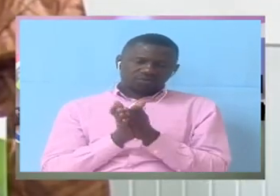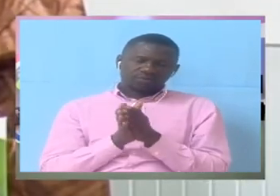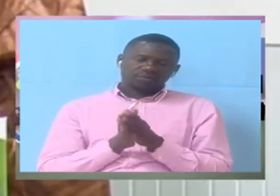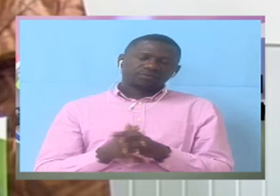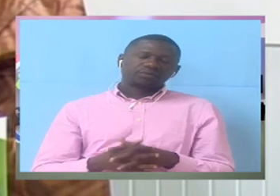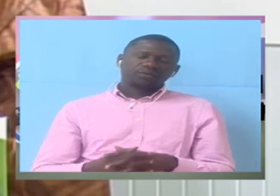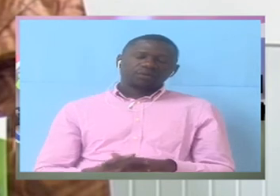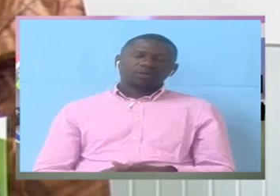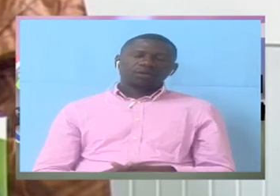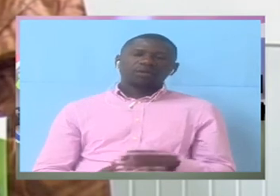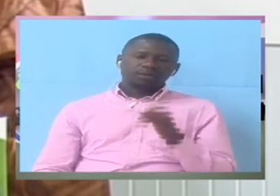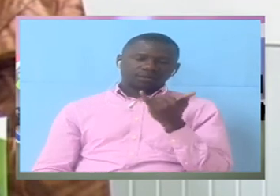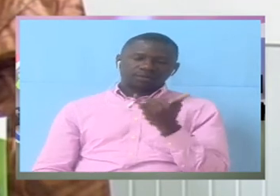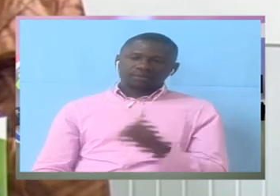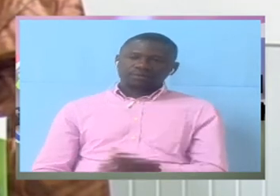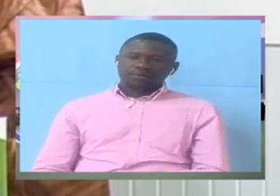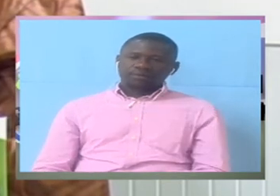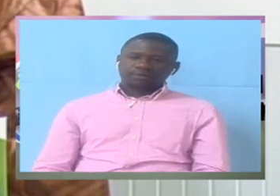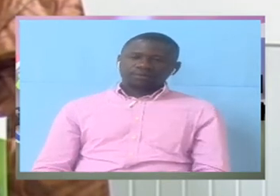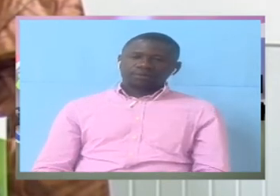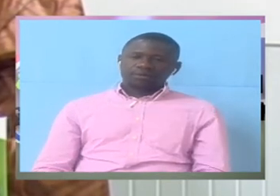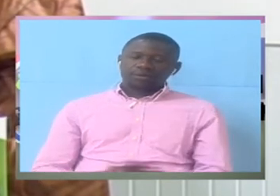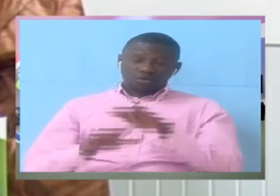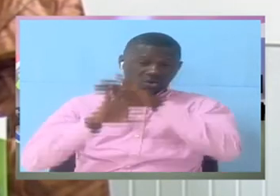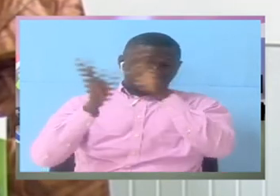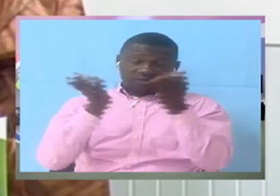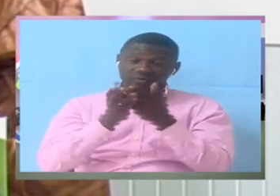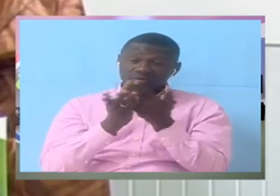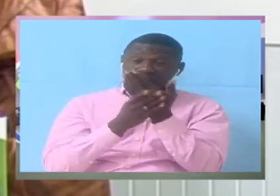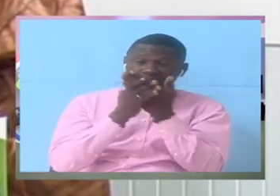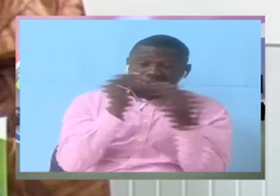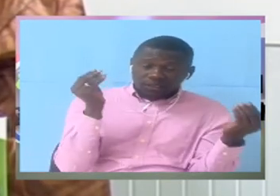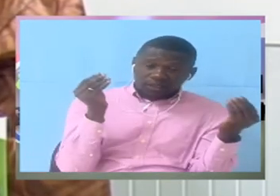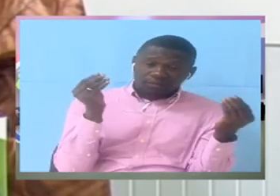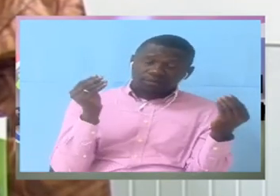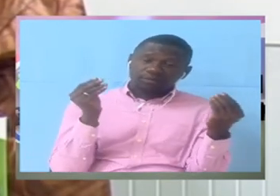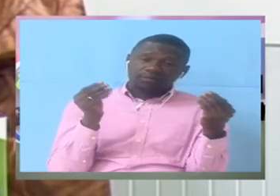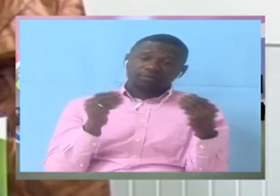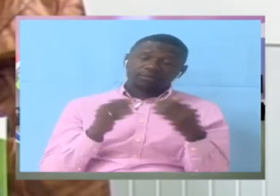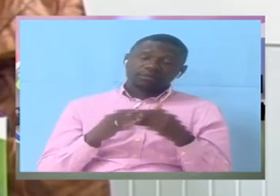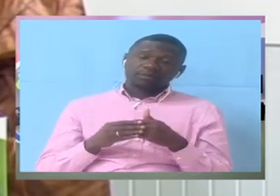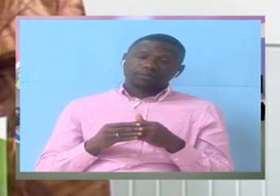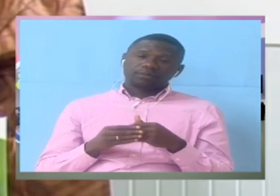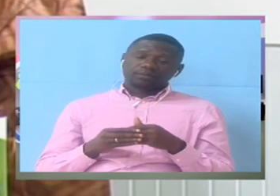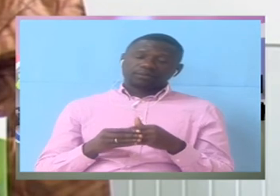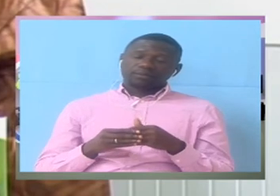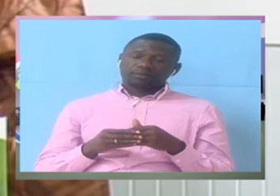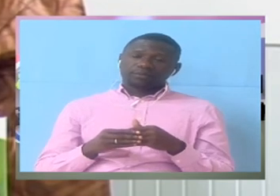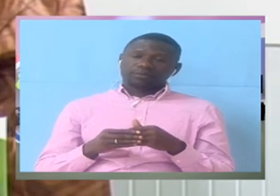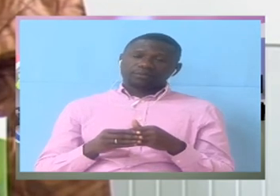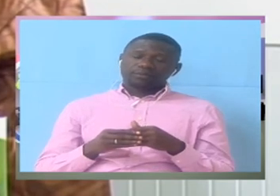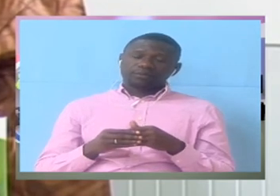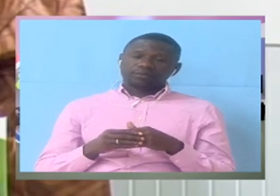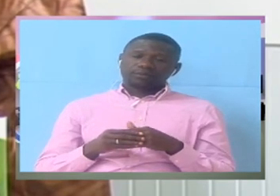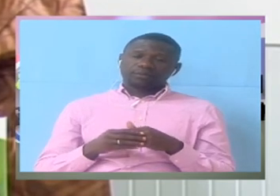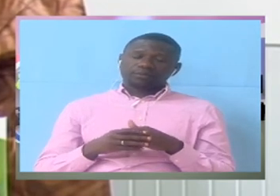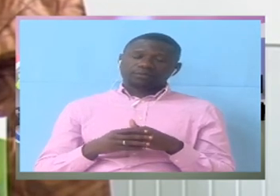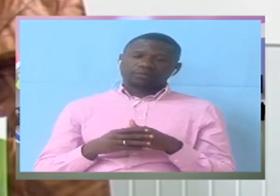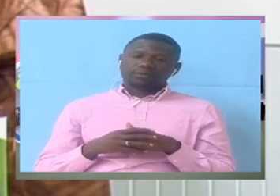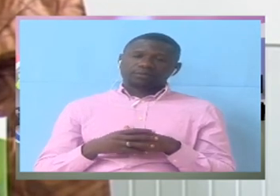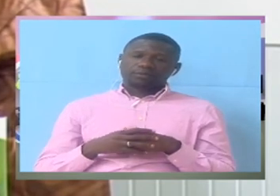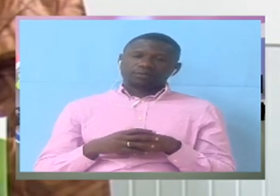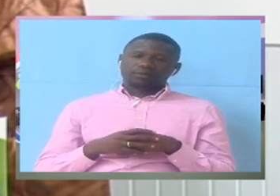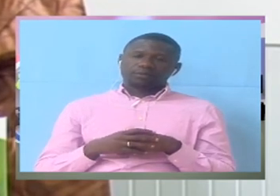Okay. Yes. Then did all of you escape? Atul bena ta kanale ba? Ha yalon suto kabrin